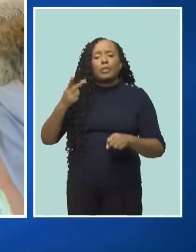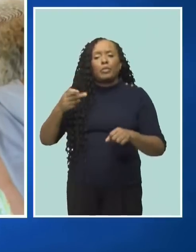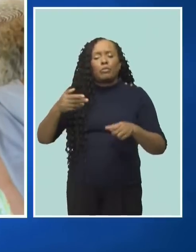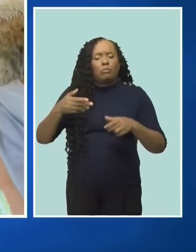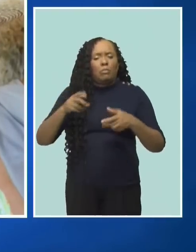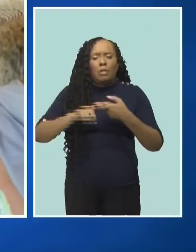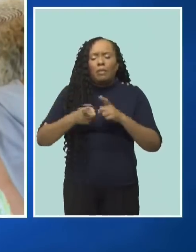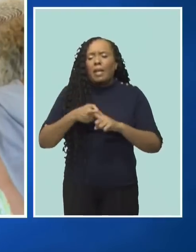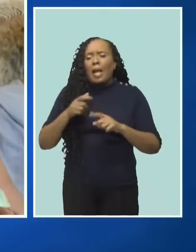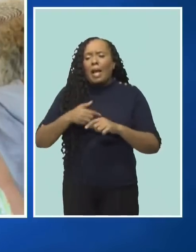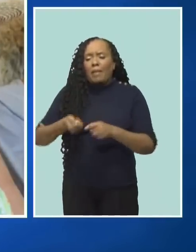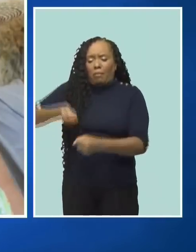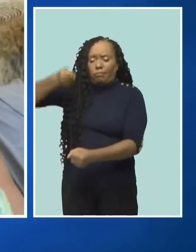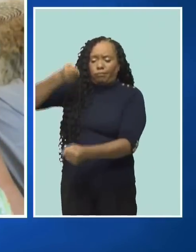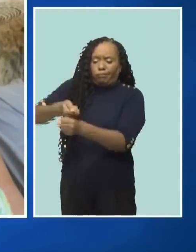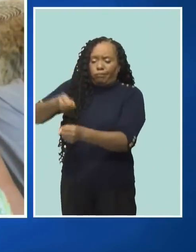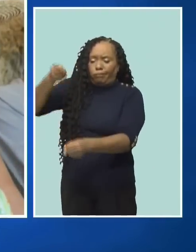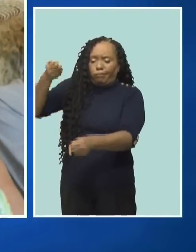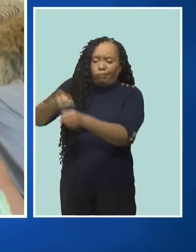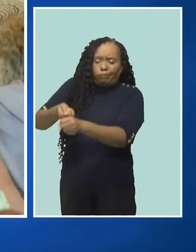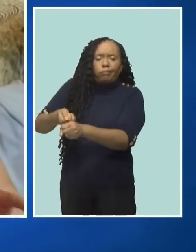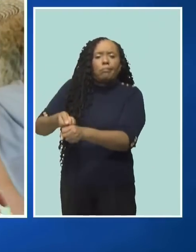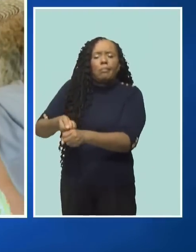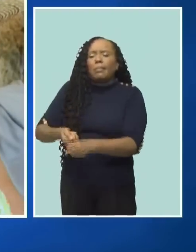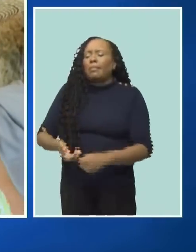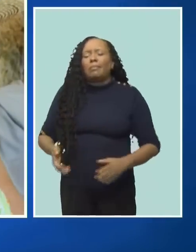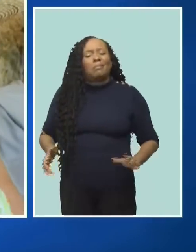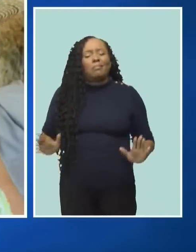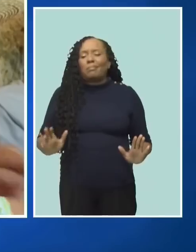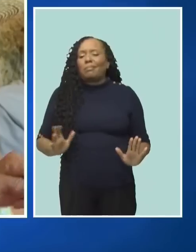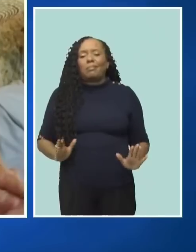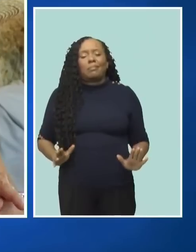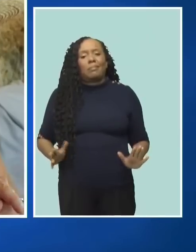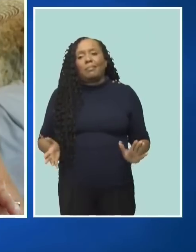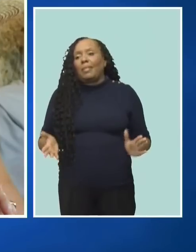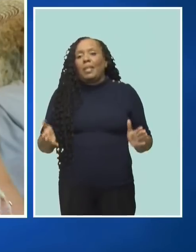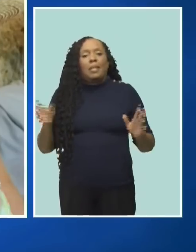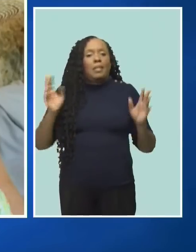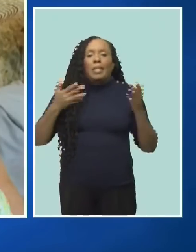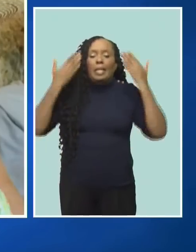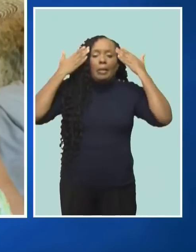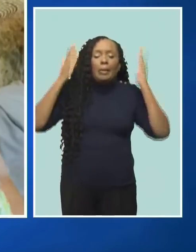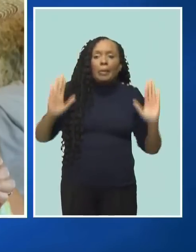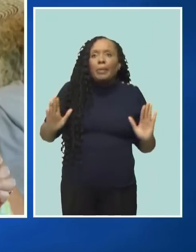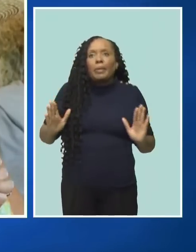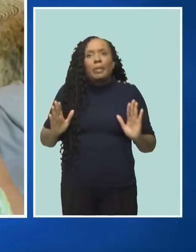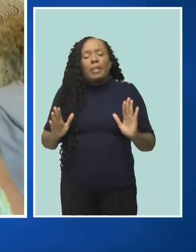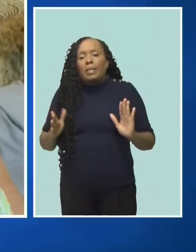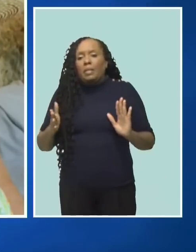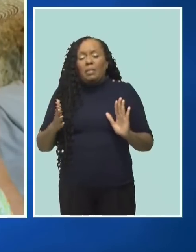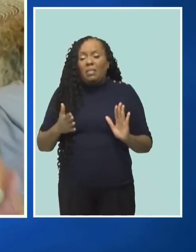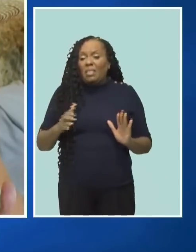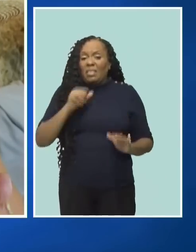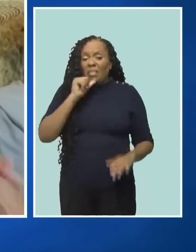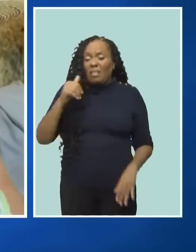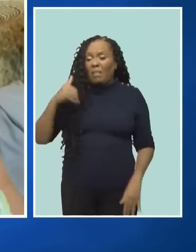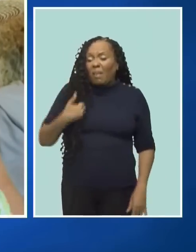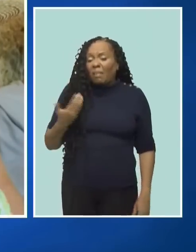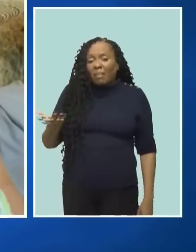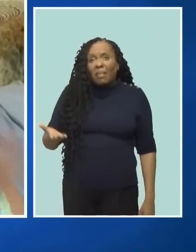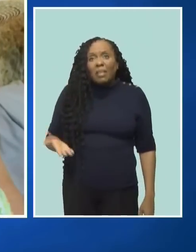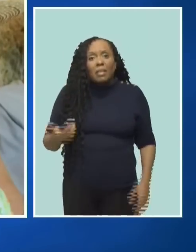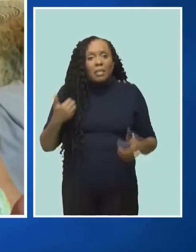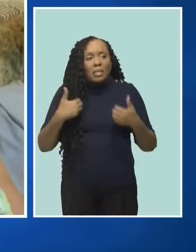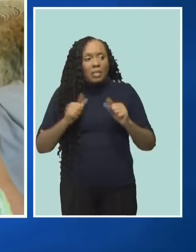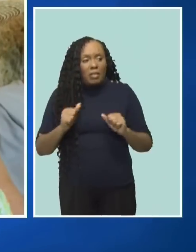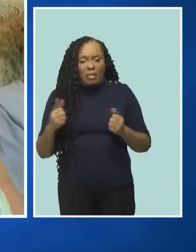lime tree is definitely going to die because they don't know that you shouldn't chop off the bark. And it's not their fault. These are entrepreneurs that are